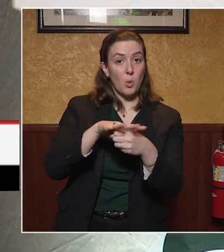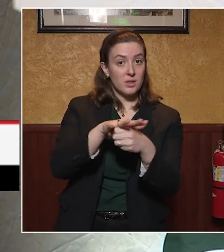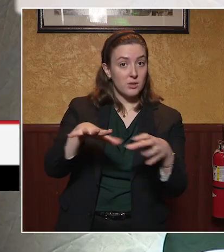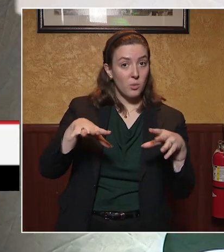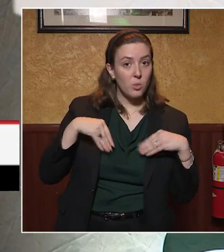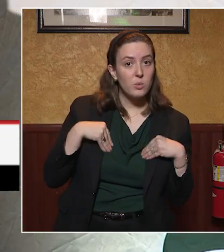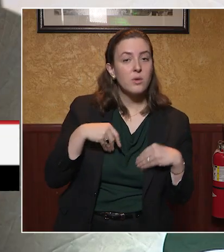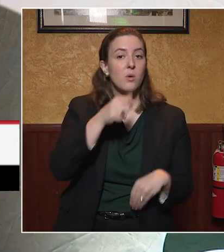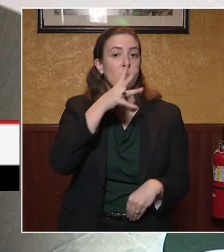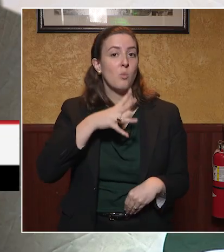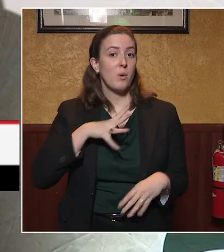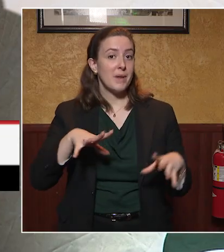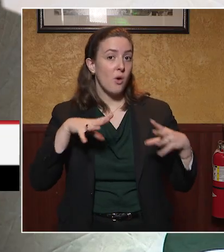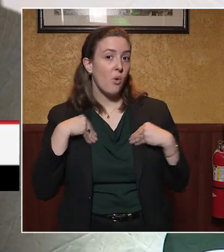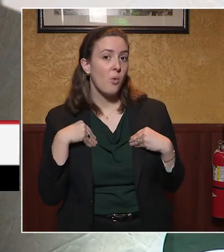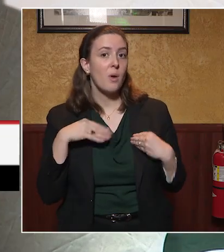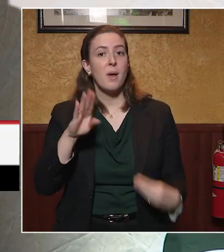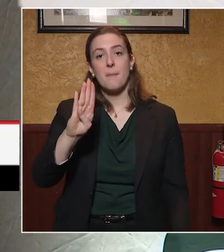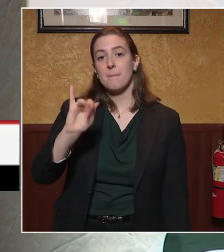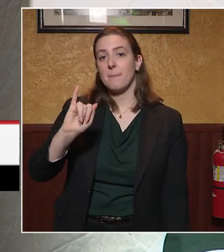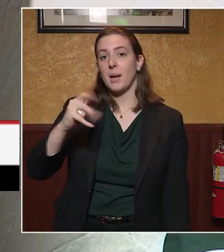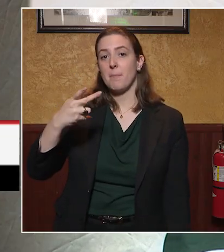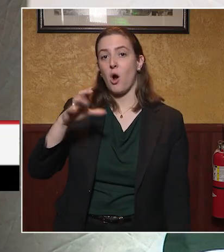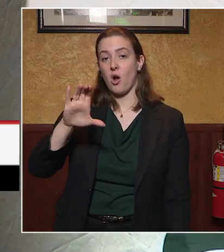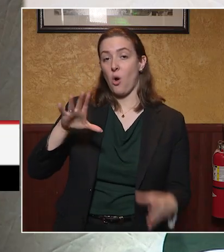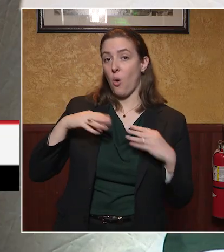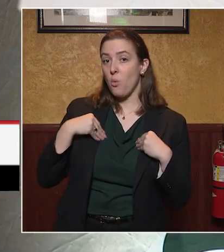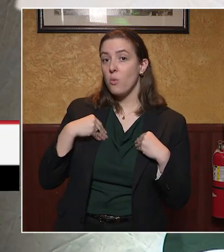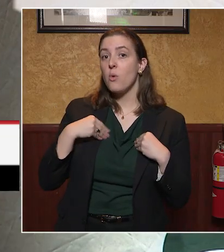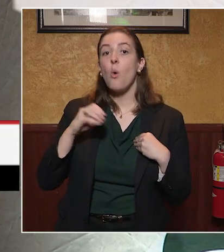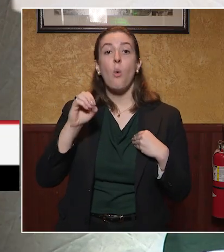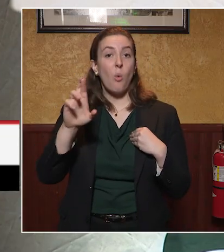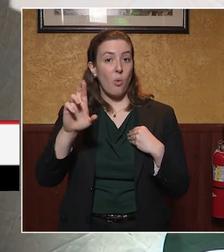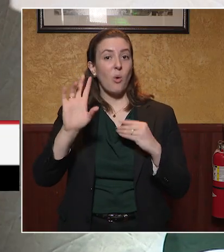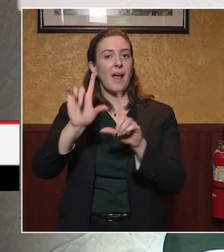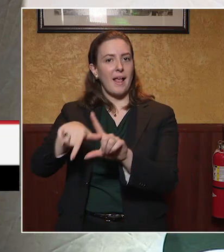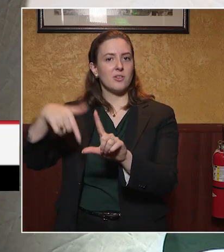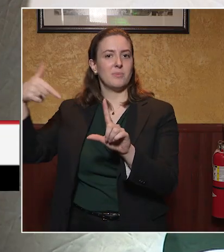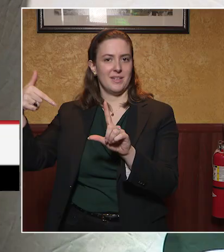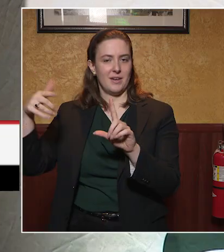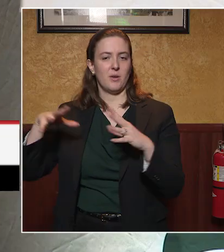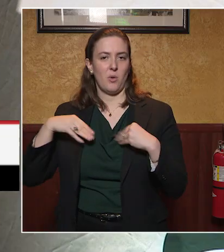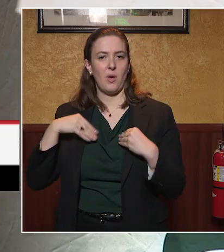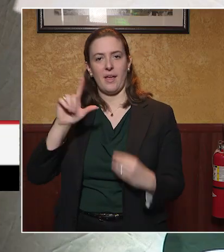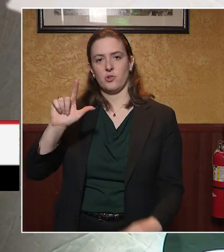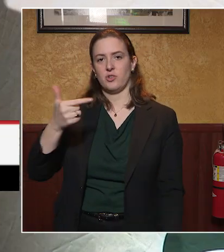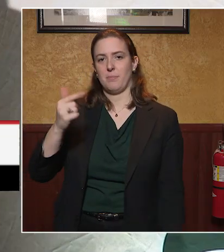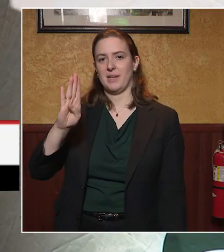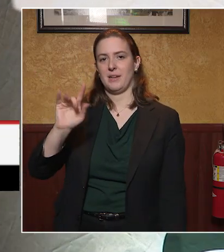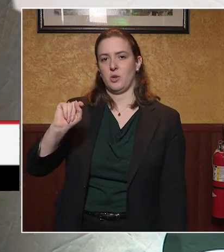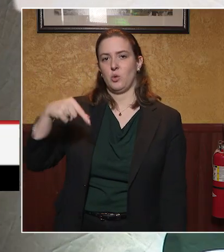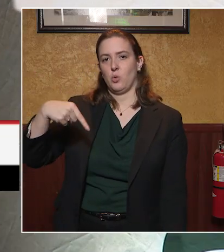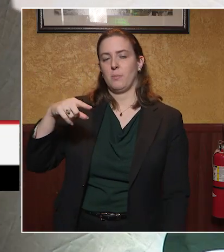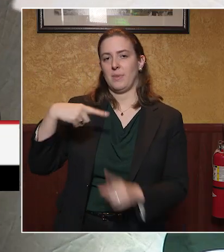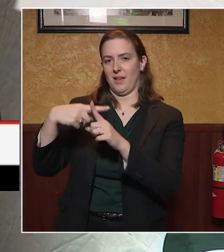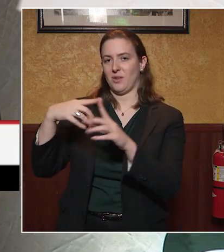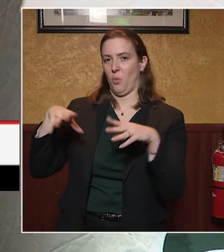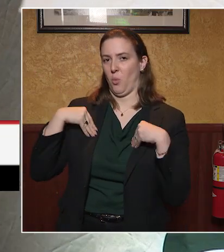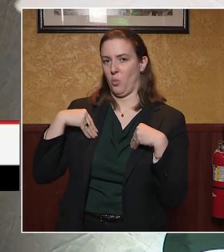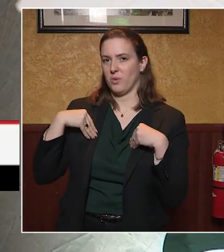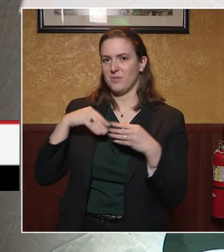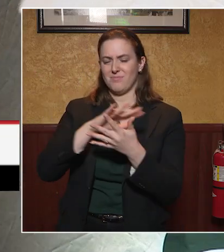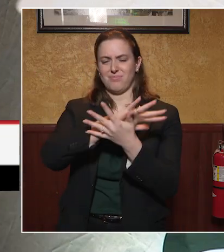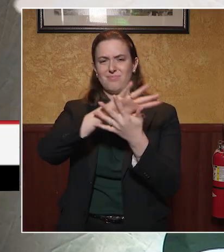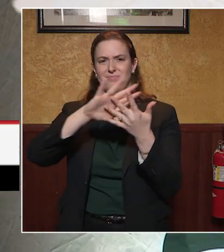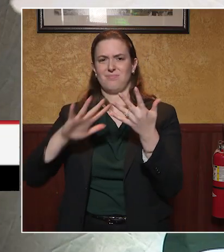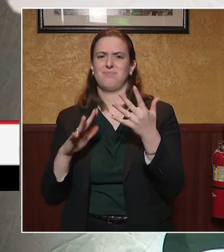owned, woman-owned, BIPOC-owned, and or LGBTQIA+ owned. So can we give it up for the diversity of this